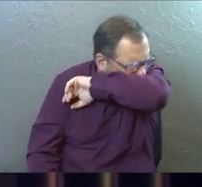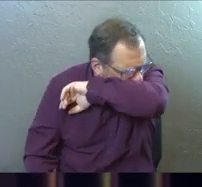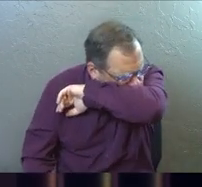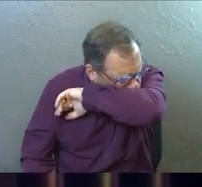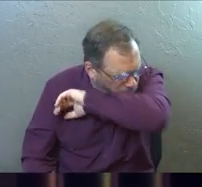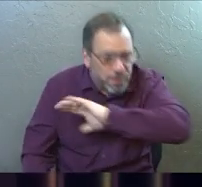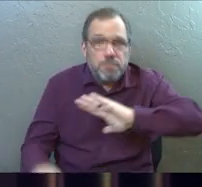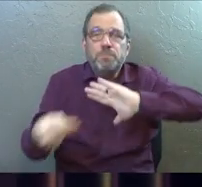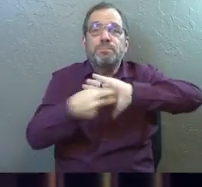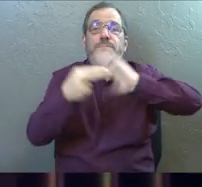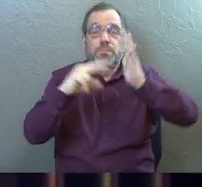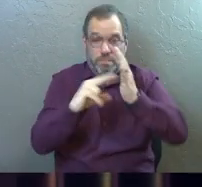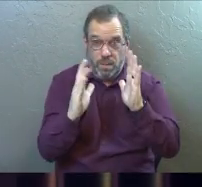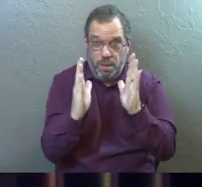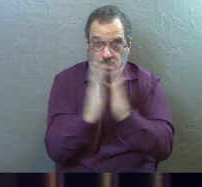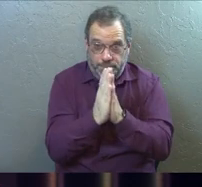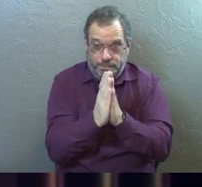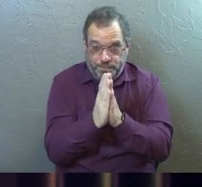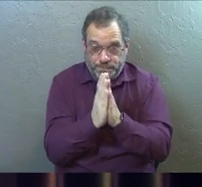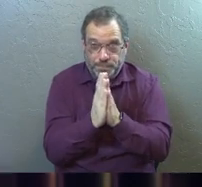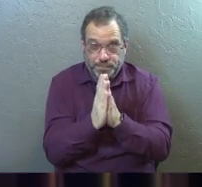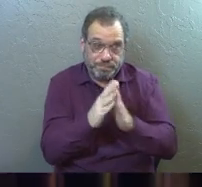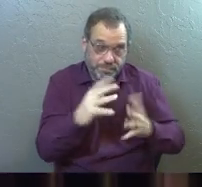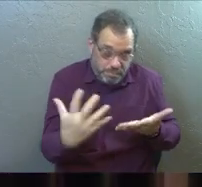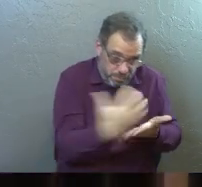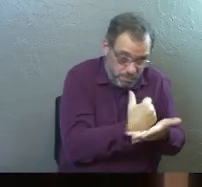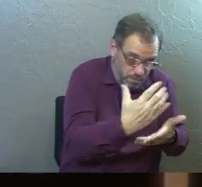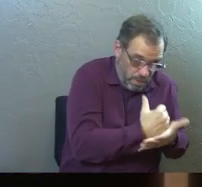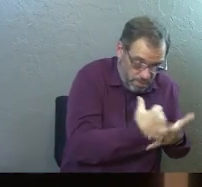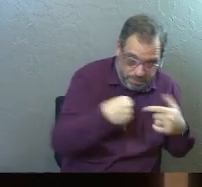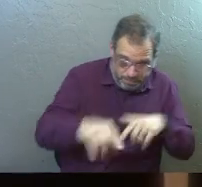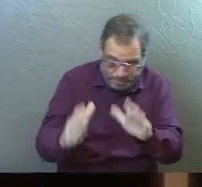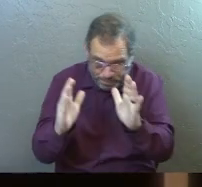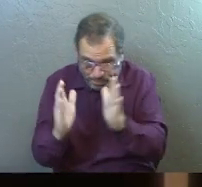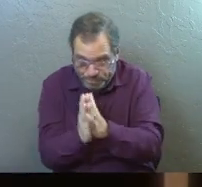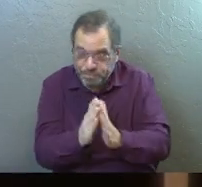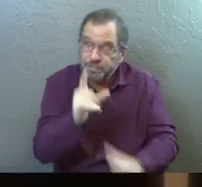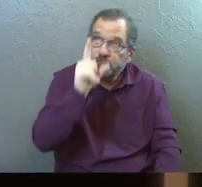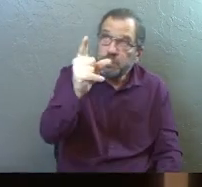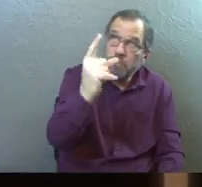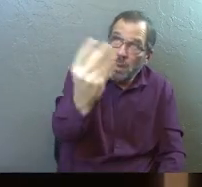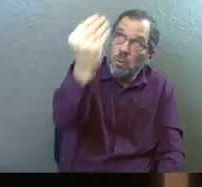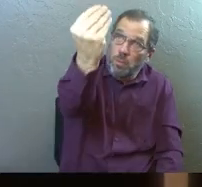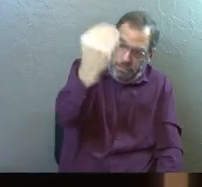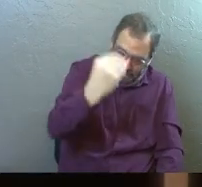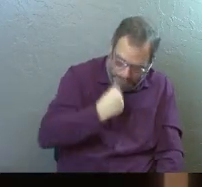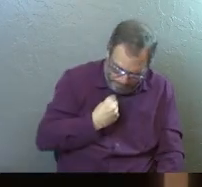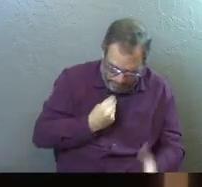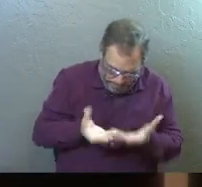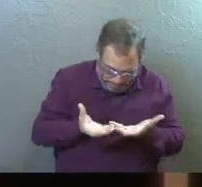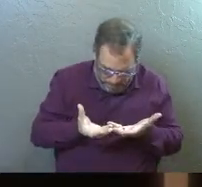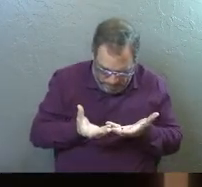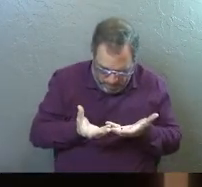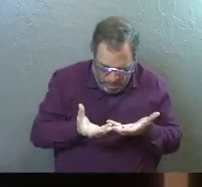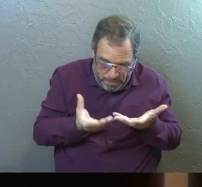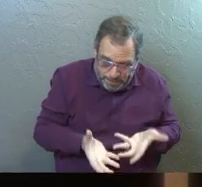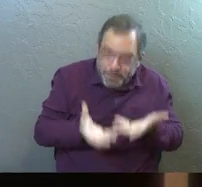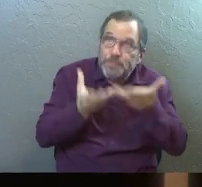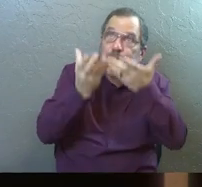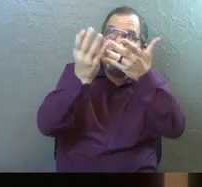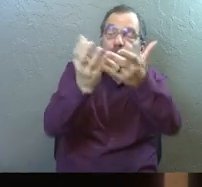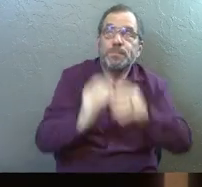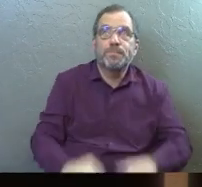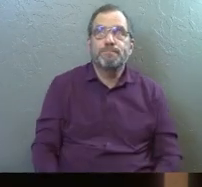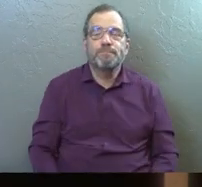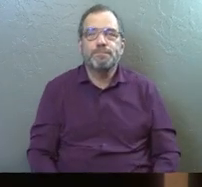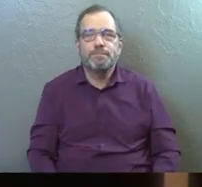Amen. So what they're saying in the prayer as they make the offering is, God, you gave it to me, so I'm giving it back to